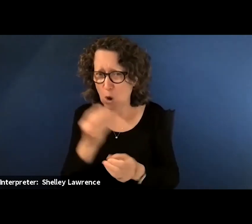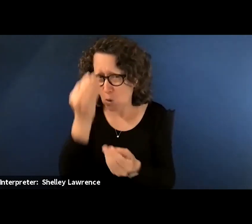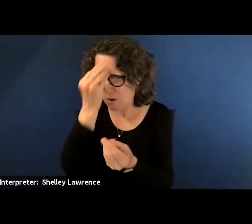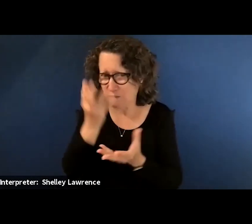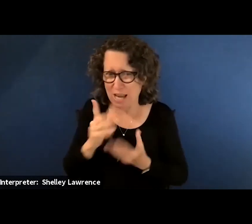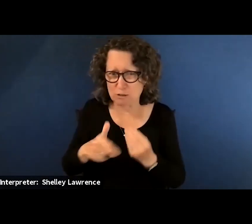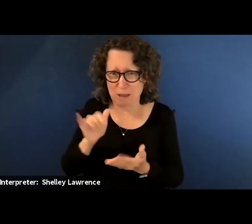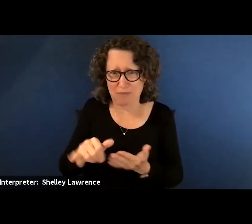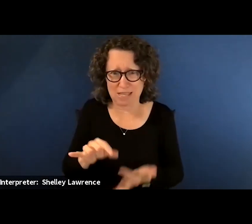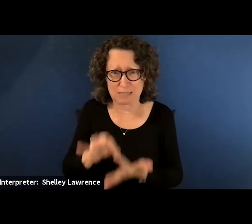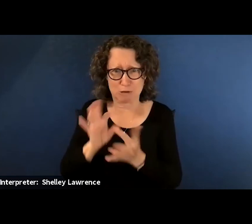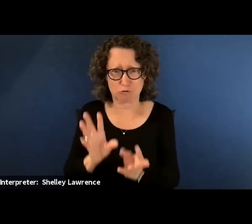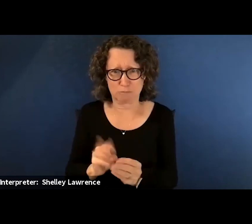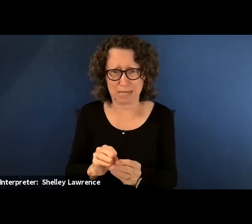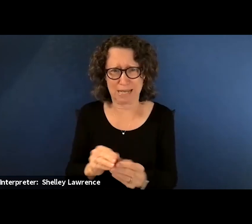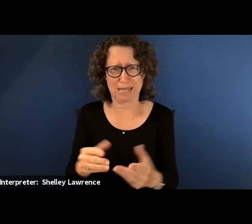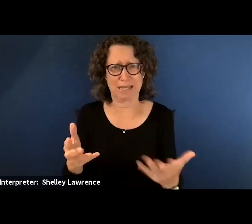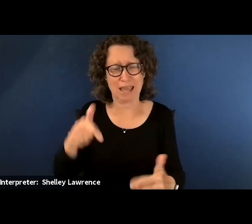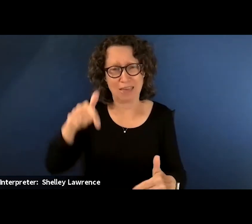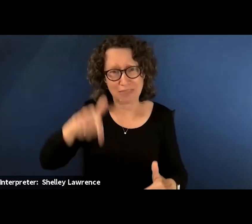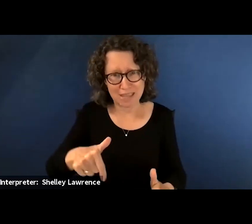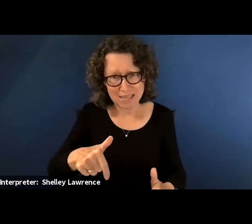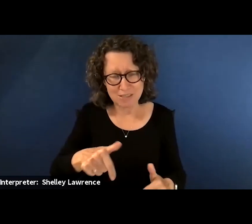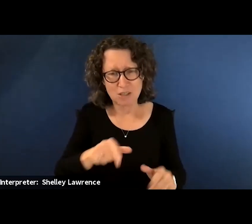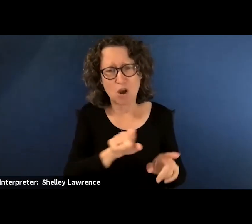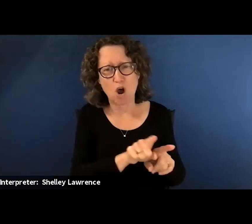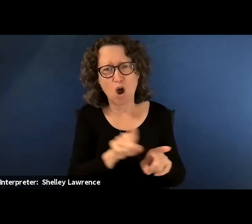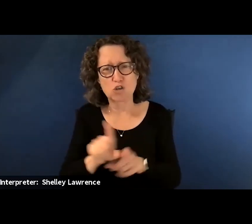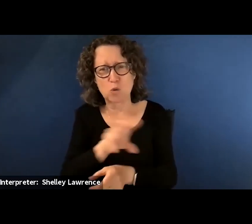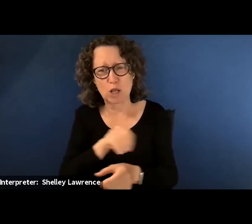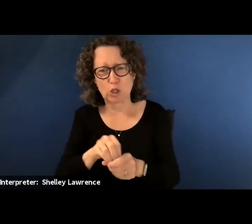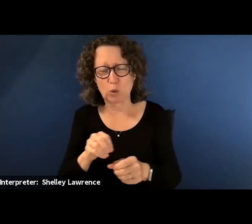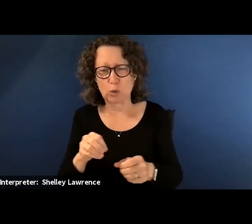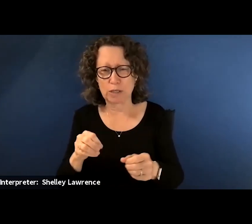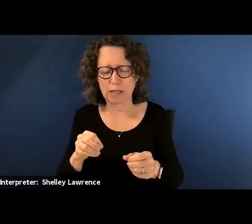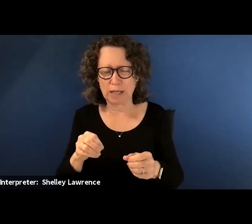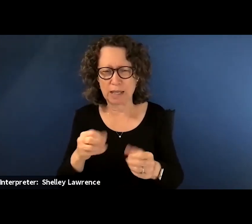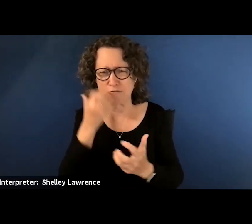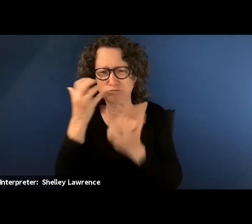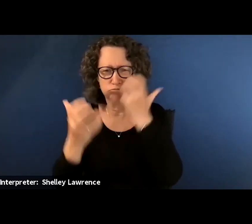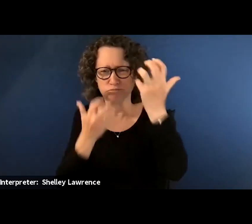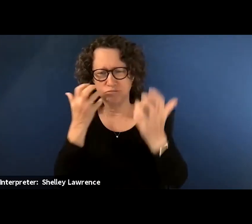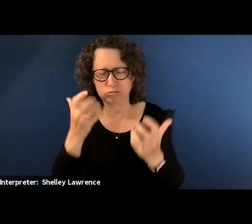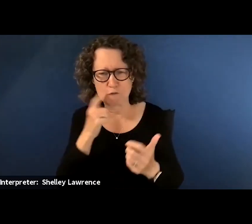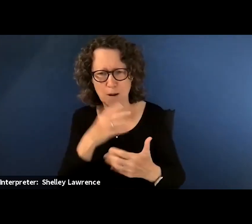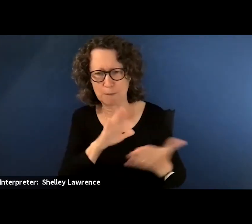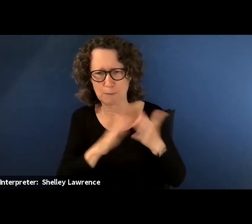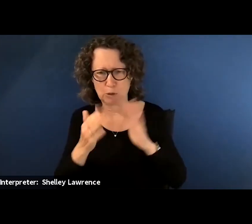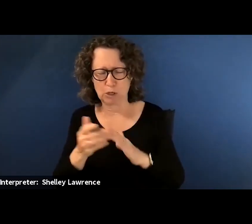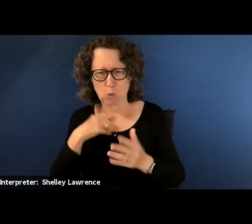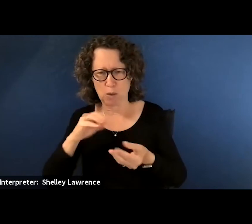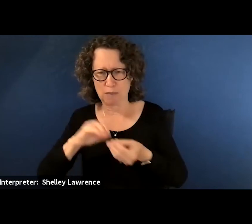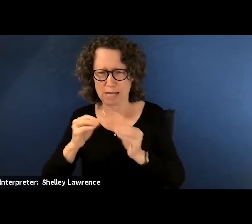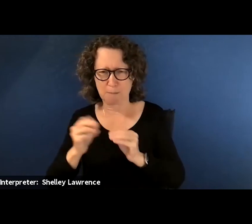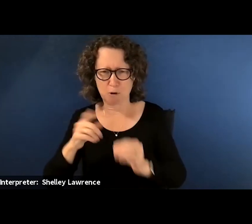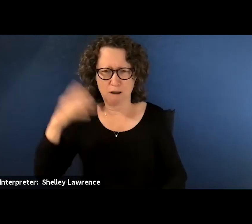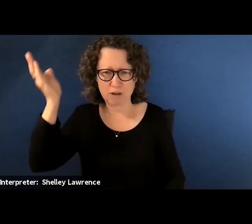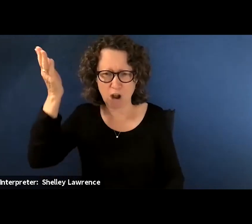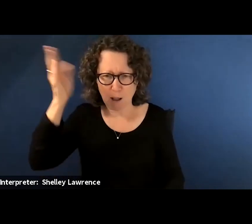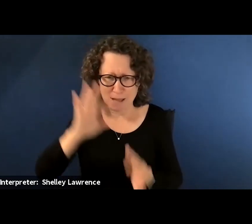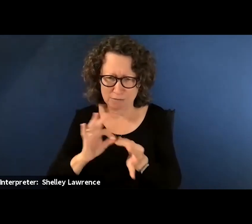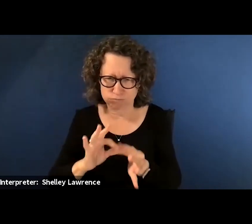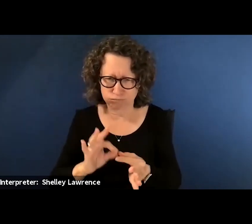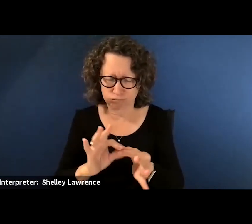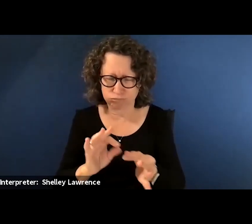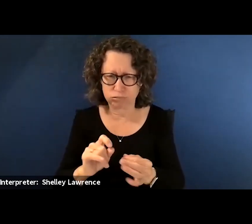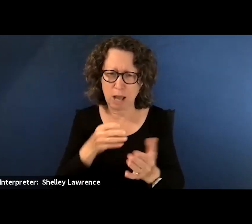of this special meeting? This show also included massive outcry from the community with a crushing number of public comments opposed